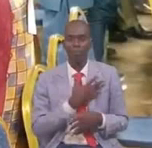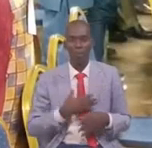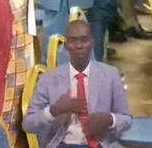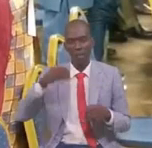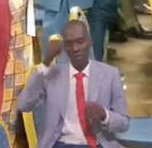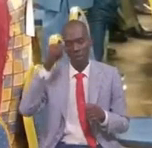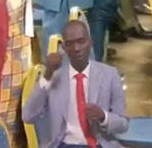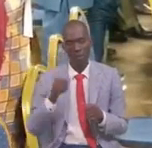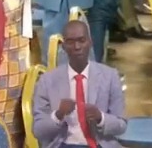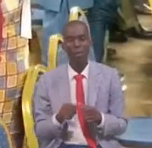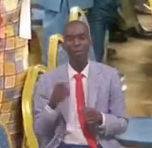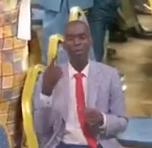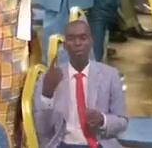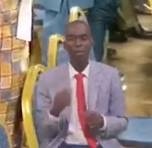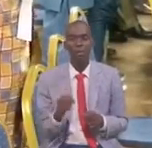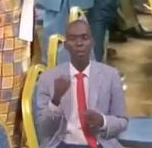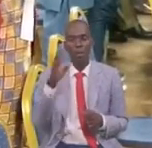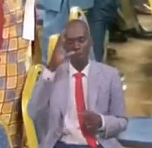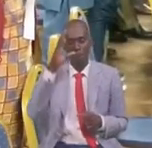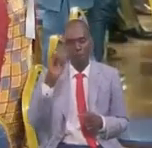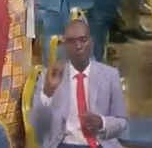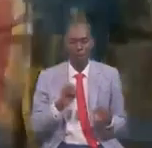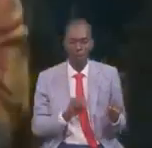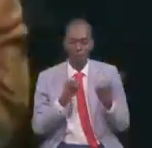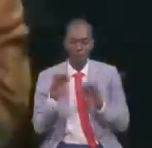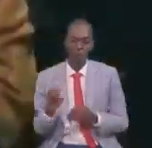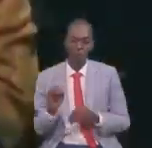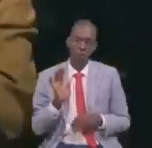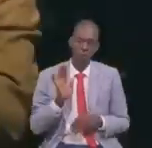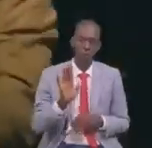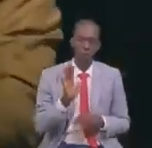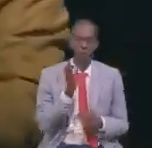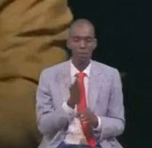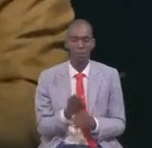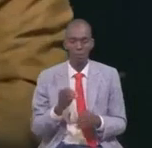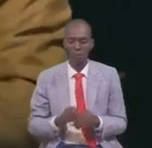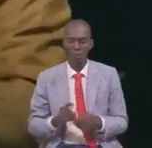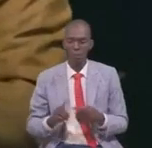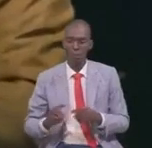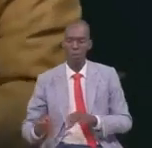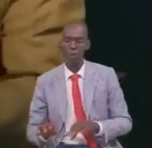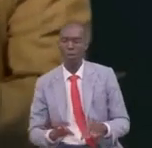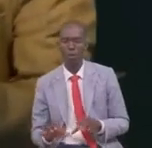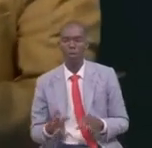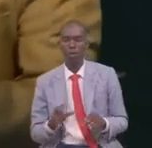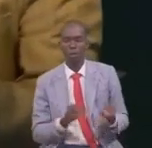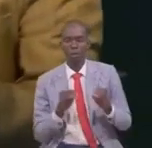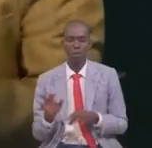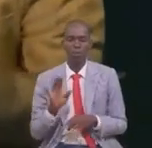And remember, the man put his faith into action, and he put his faith